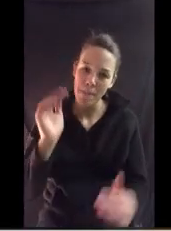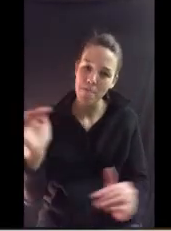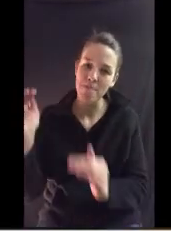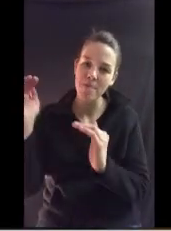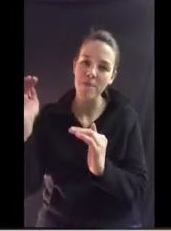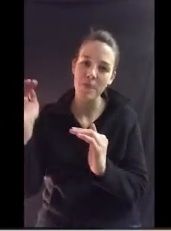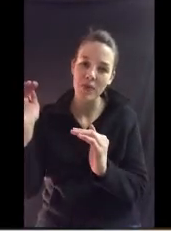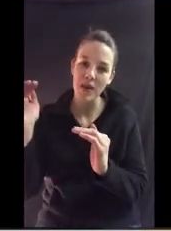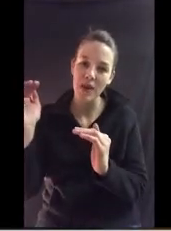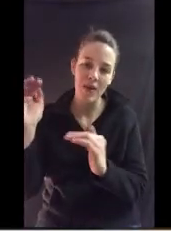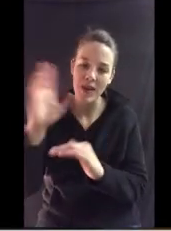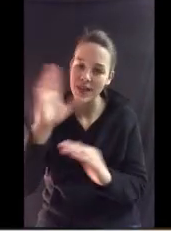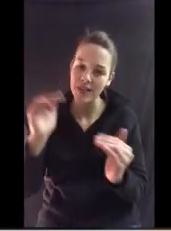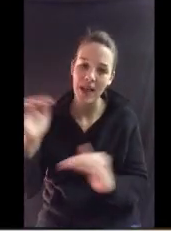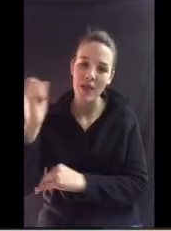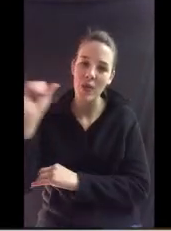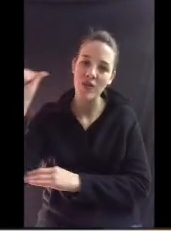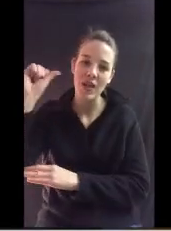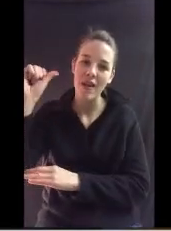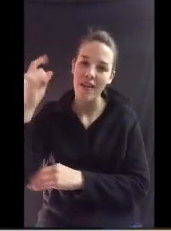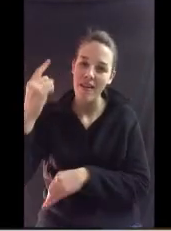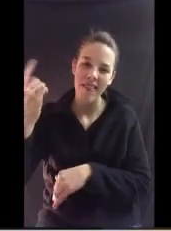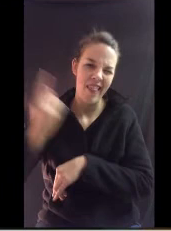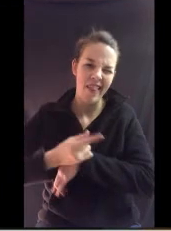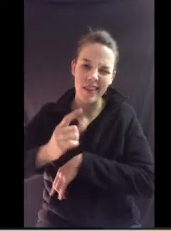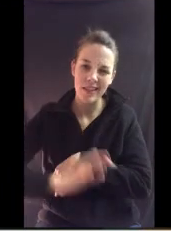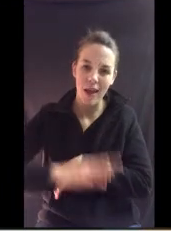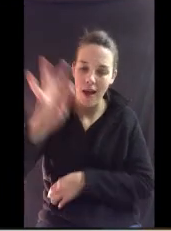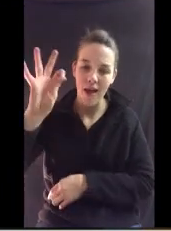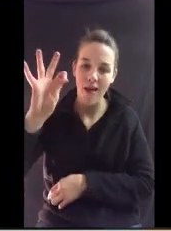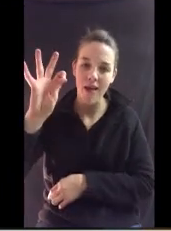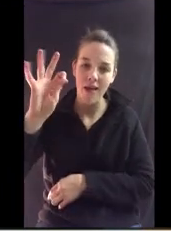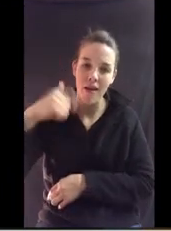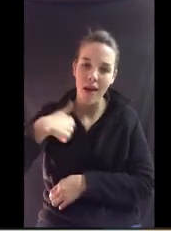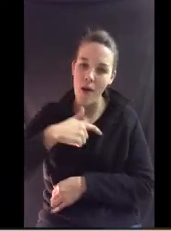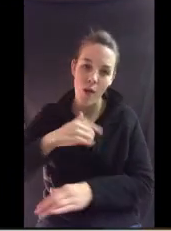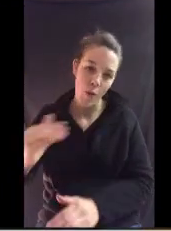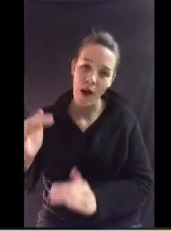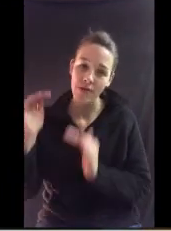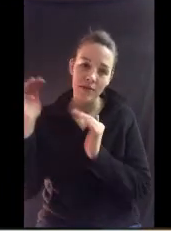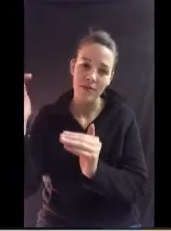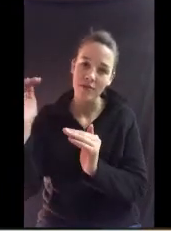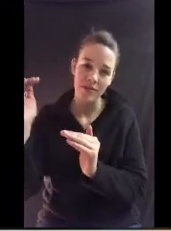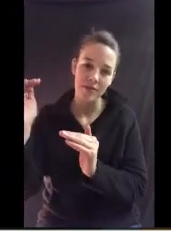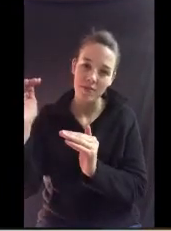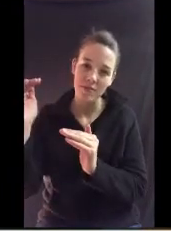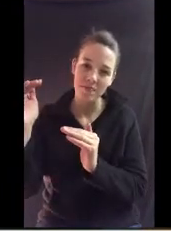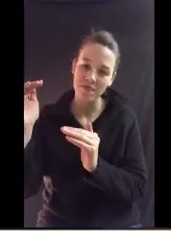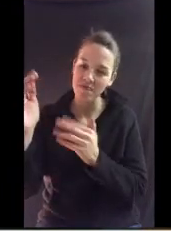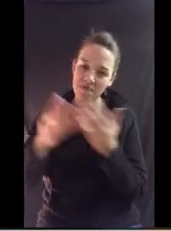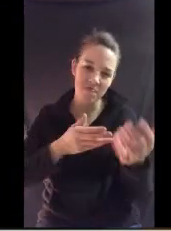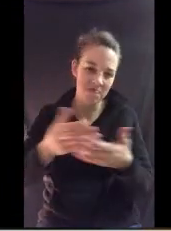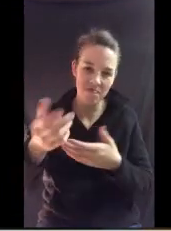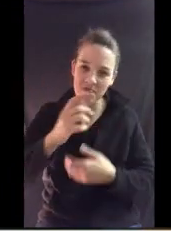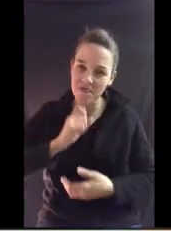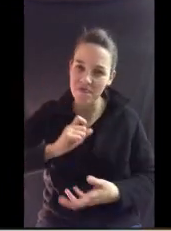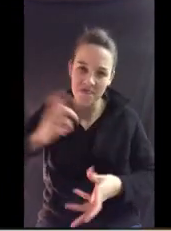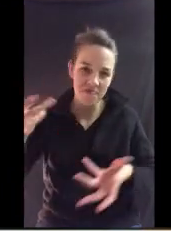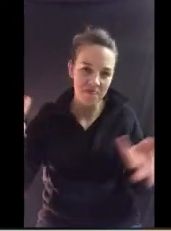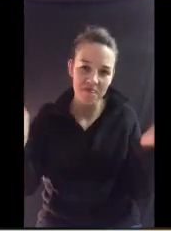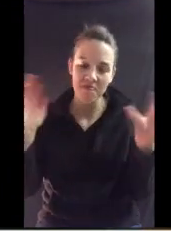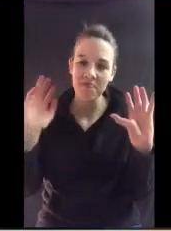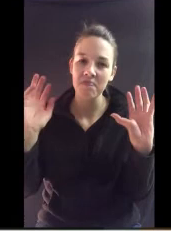rise. I'll rise up, rise like the day, I'll rise up